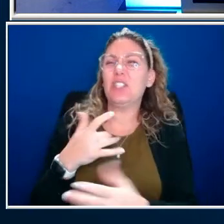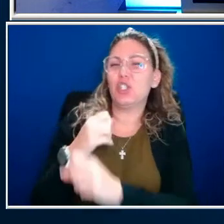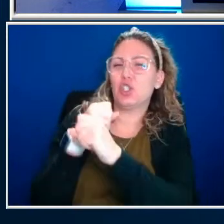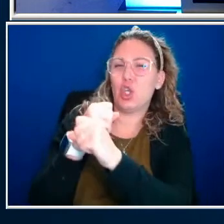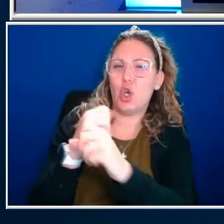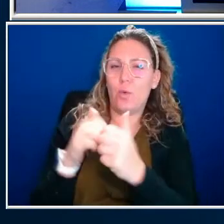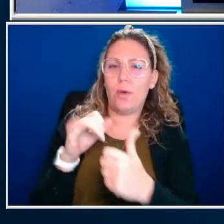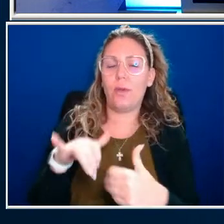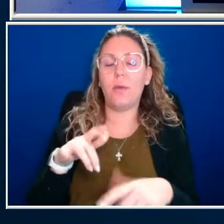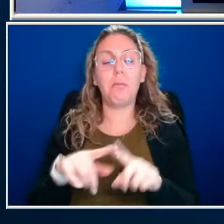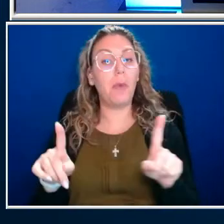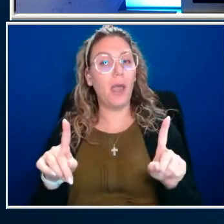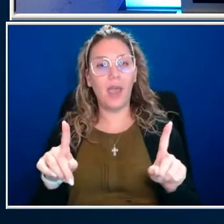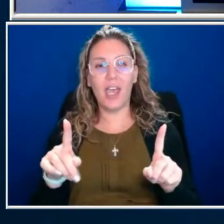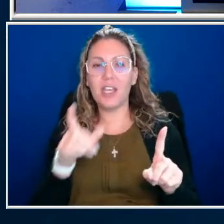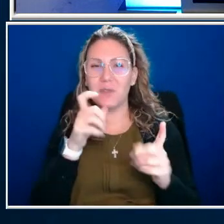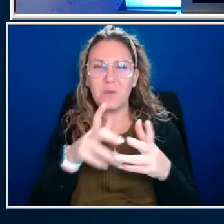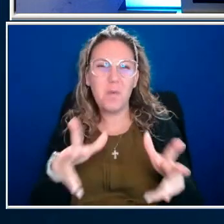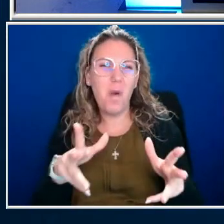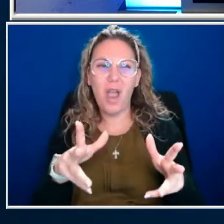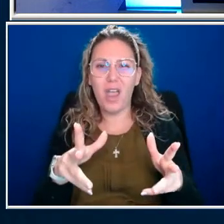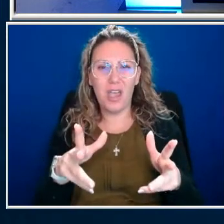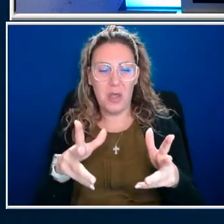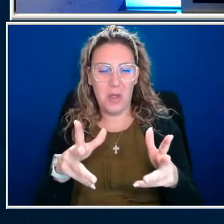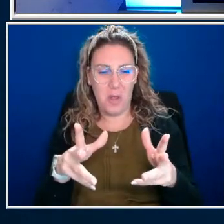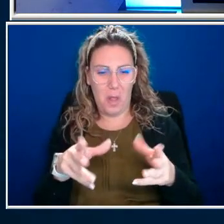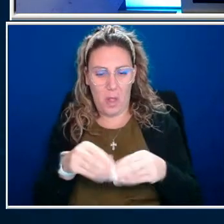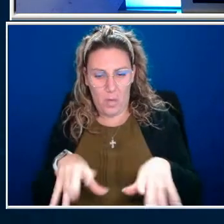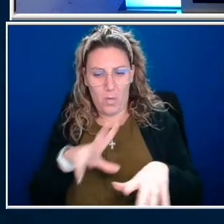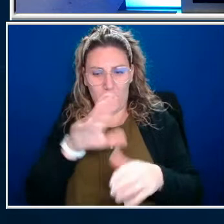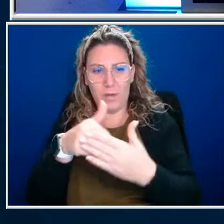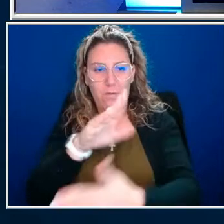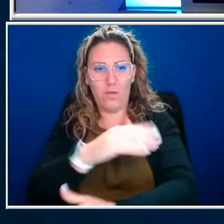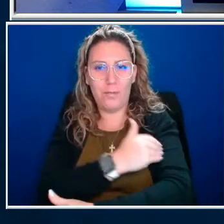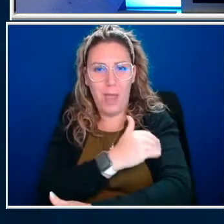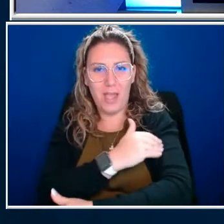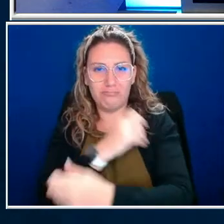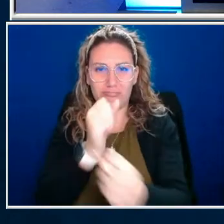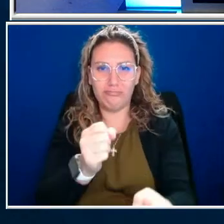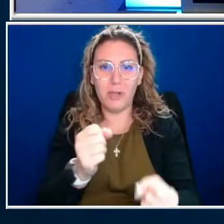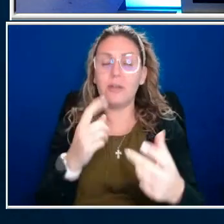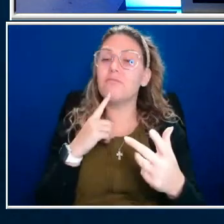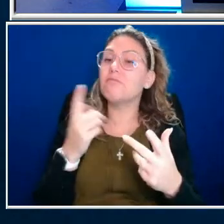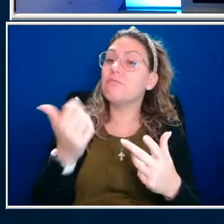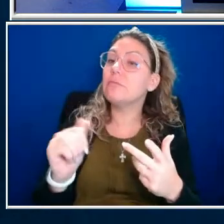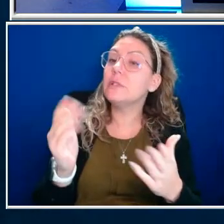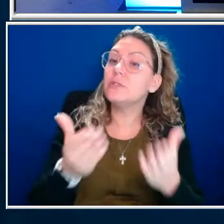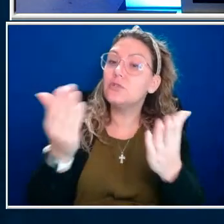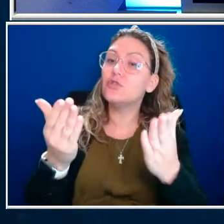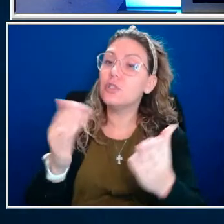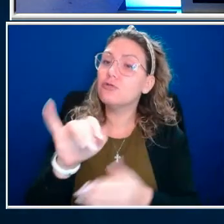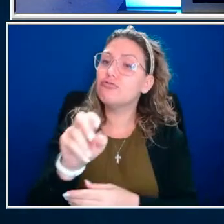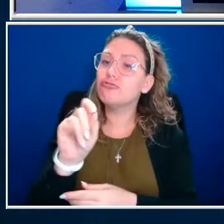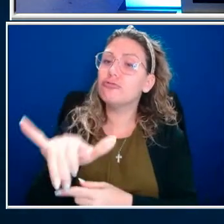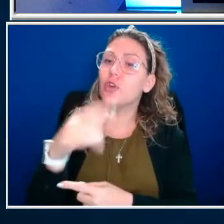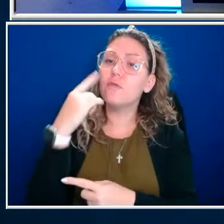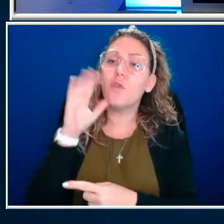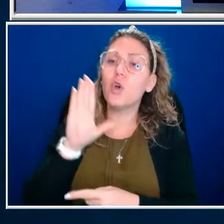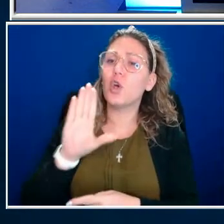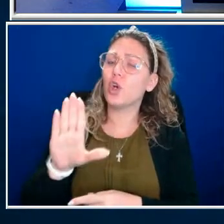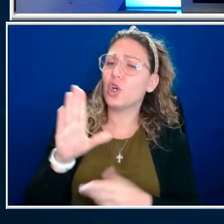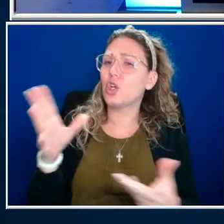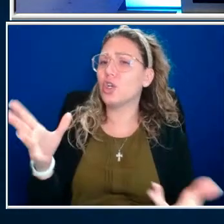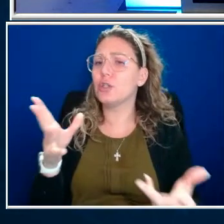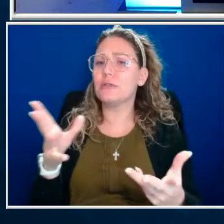want her to lose all of the muscles. So question, Joey, any suggestions for her to kind of wean her off the wheelchair to build